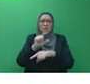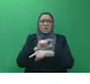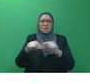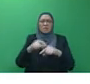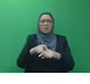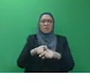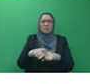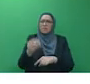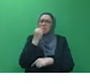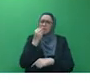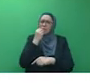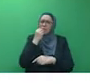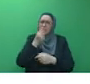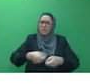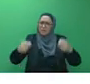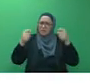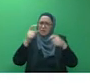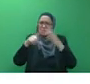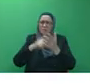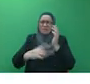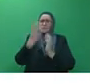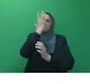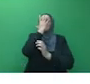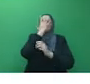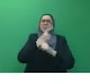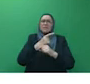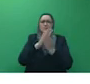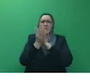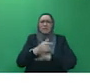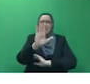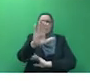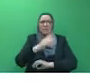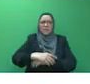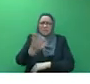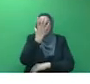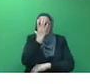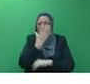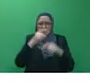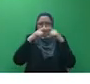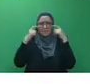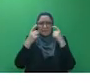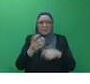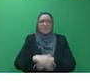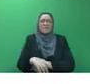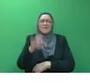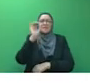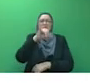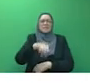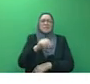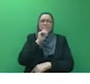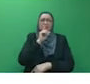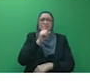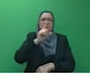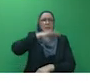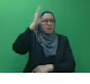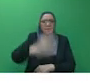plastic uh what food container over your and it became your face mask or something like that yeah yeah i okay